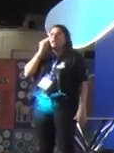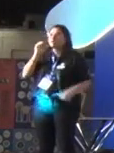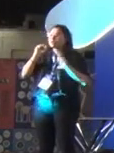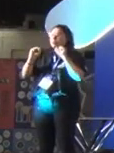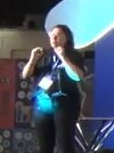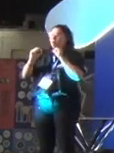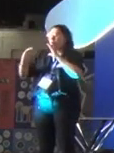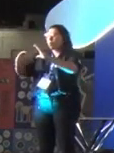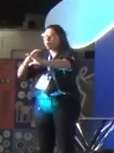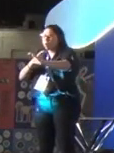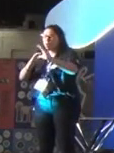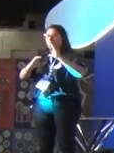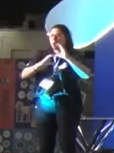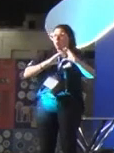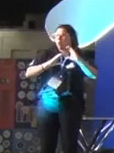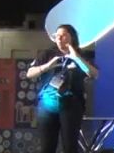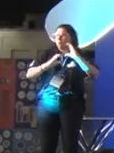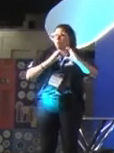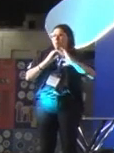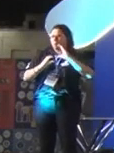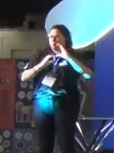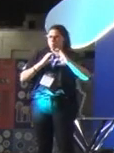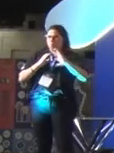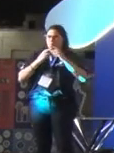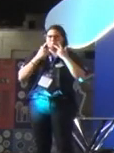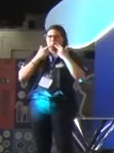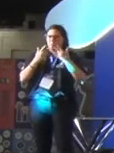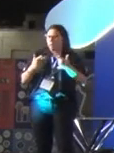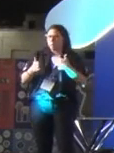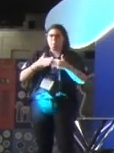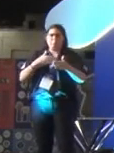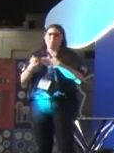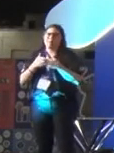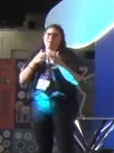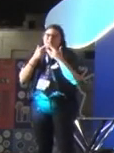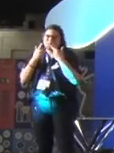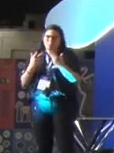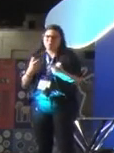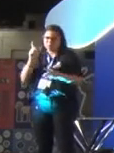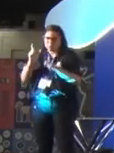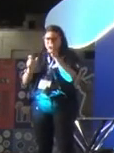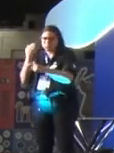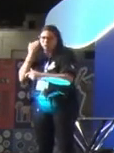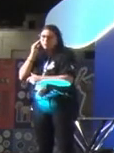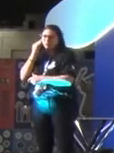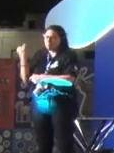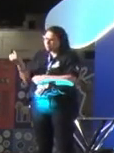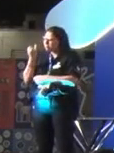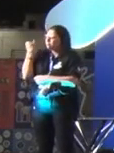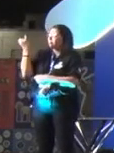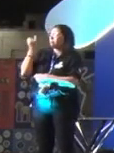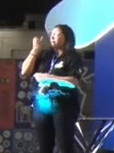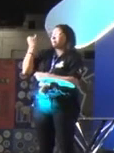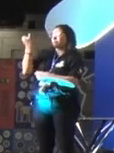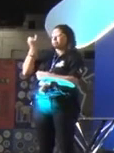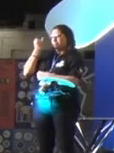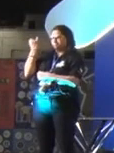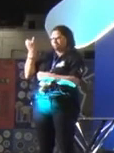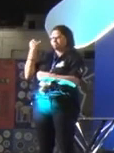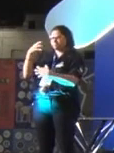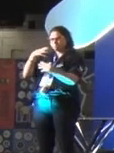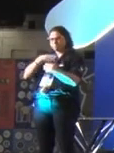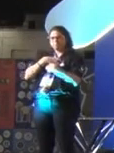their own terms. But it is really important. There used to be a feeling that